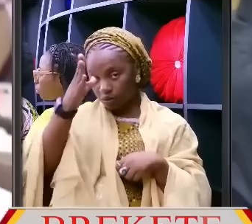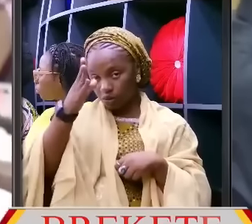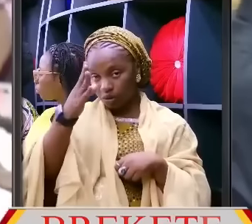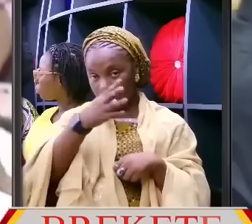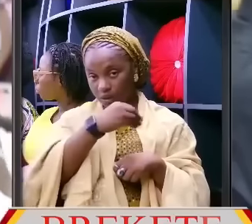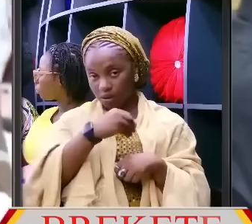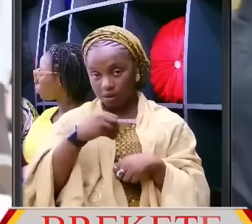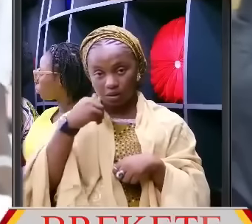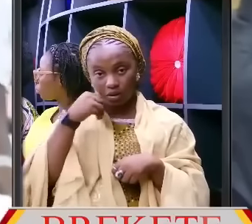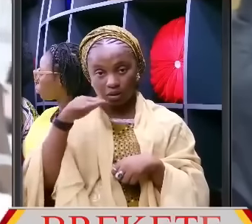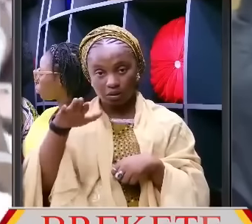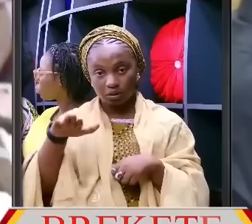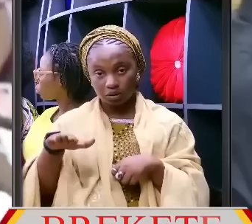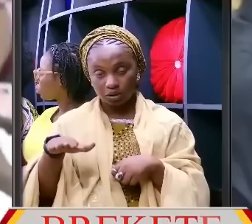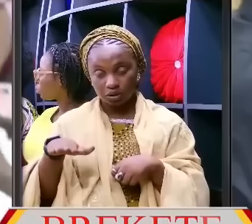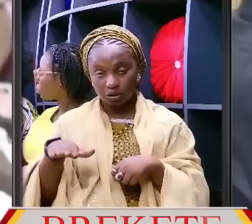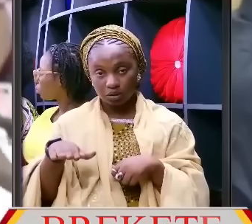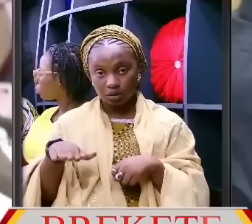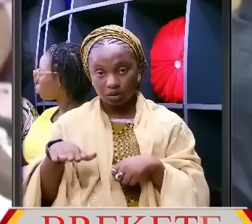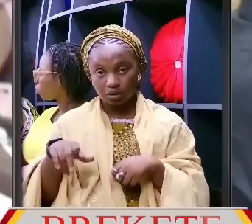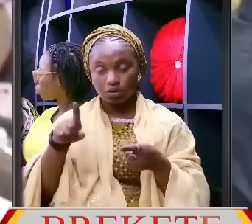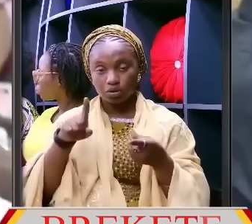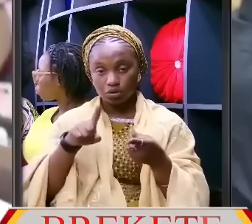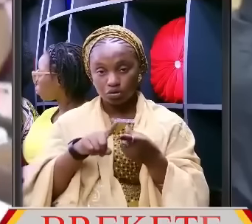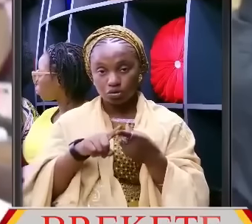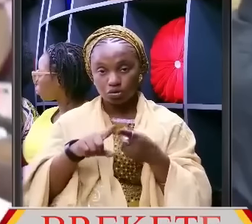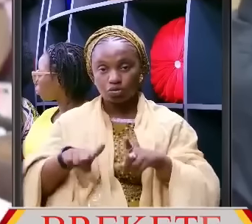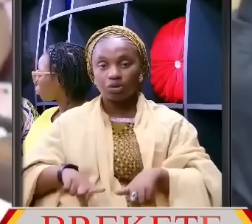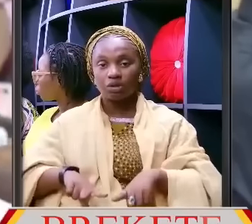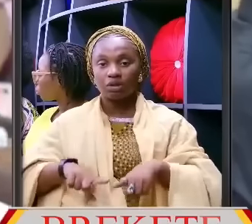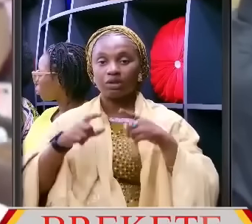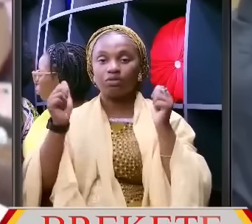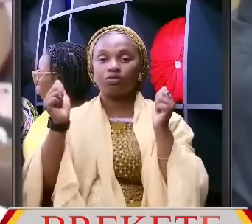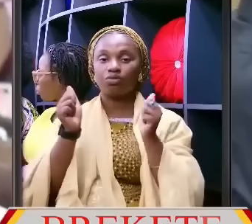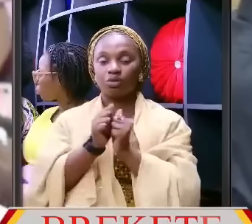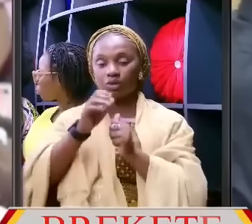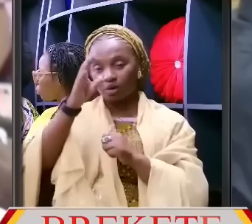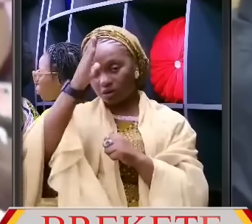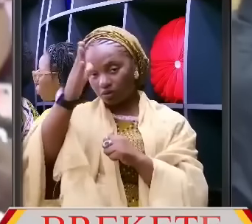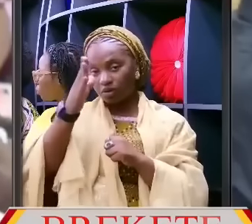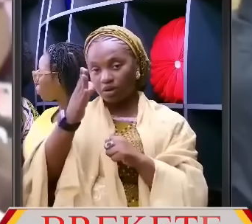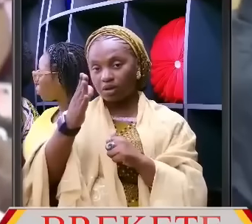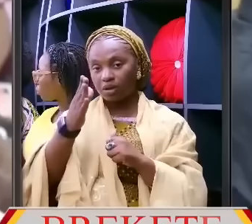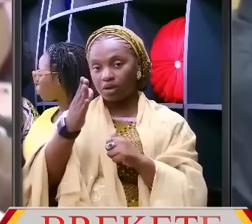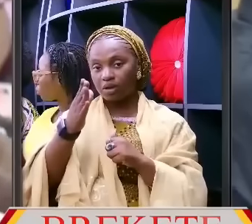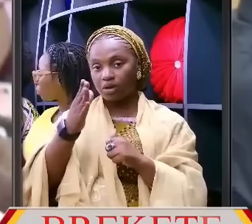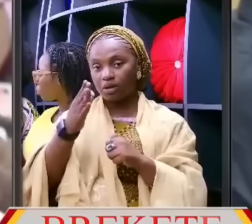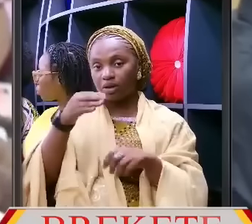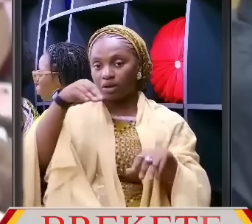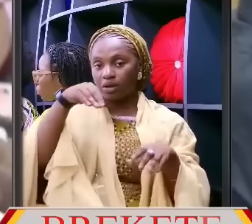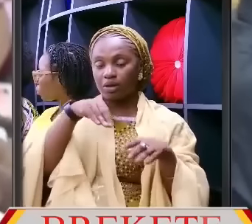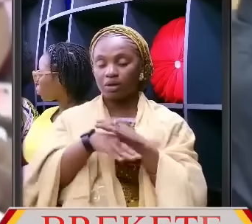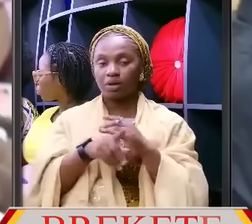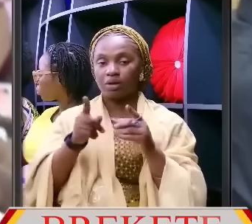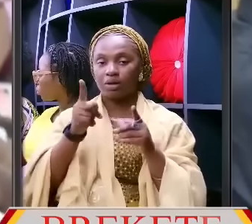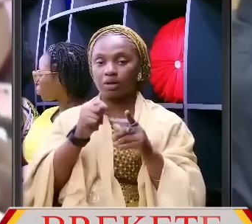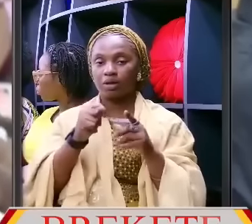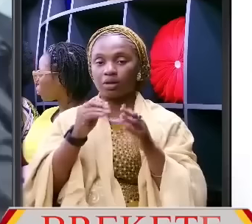leave for their father's side of the house.